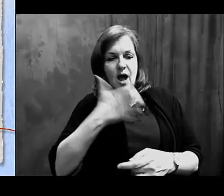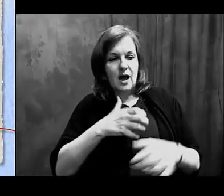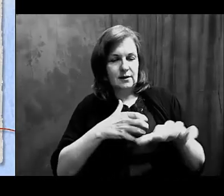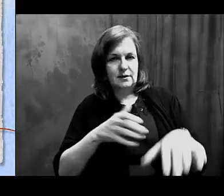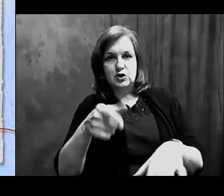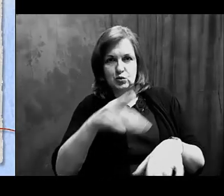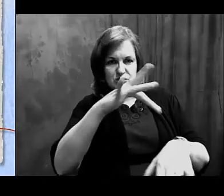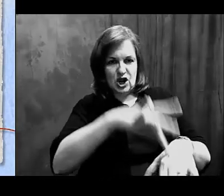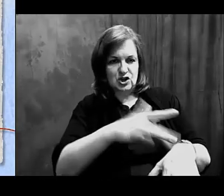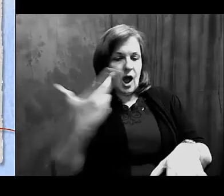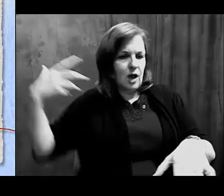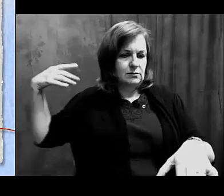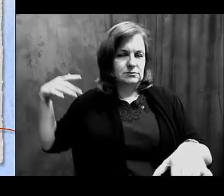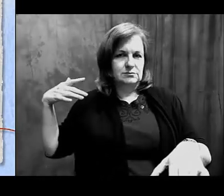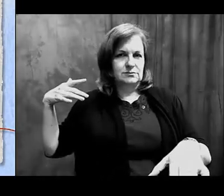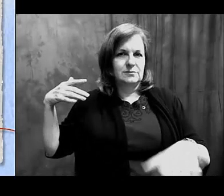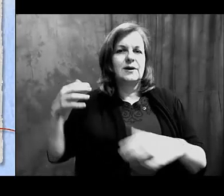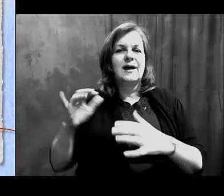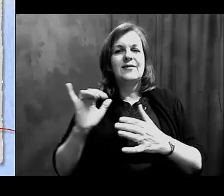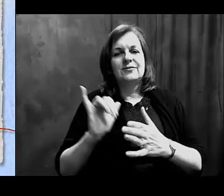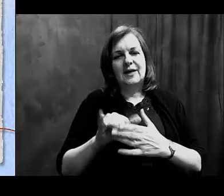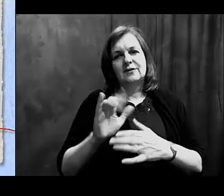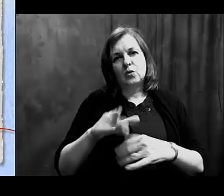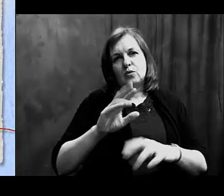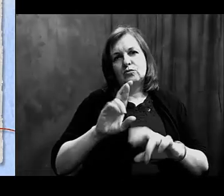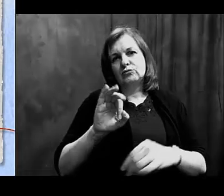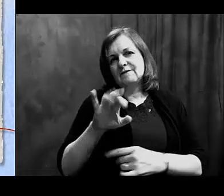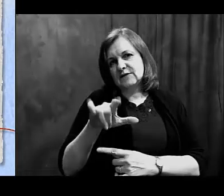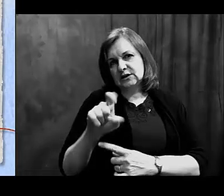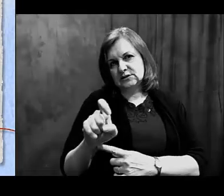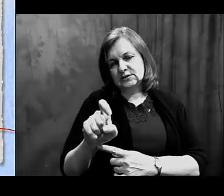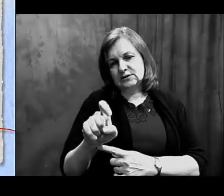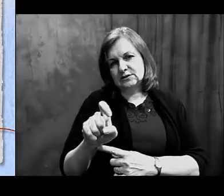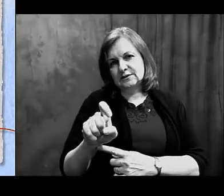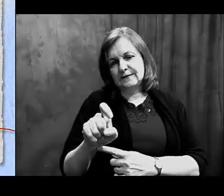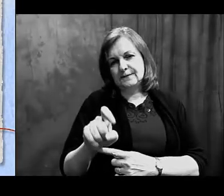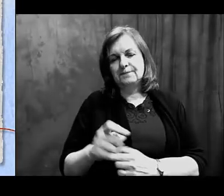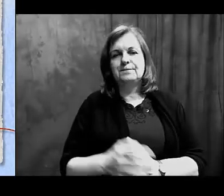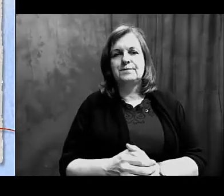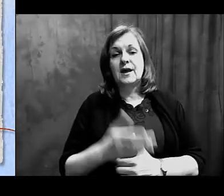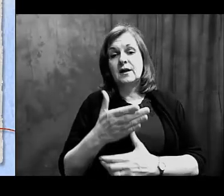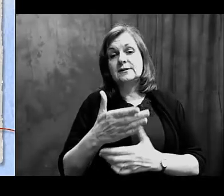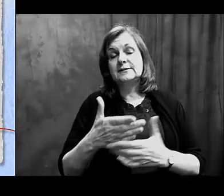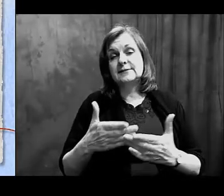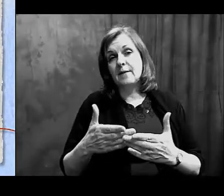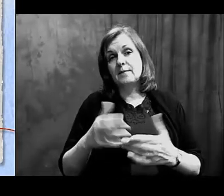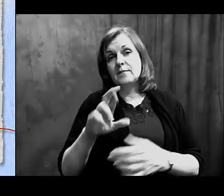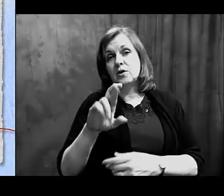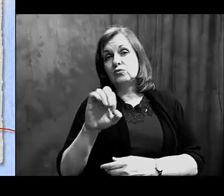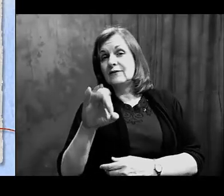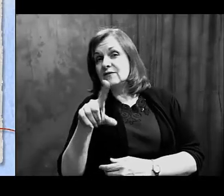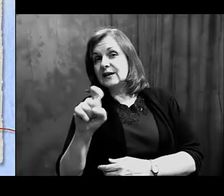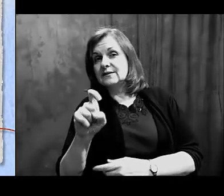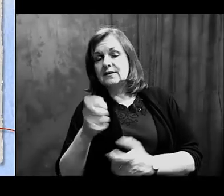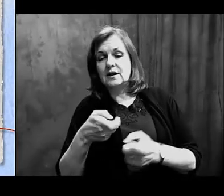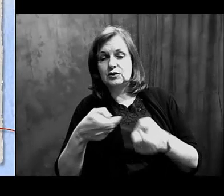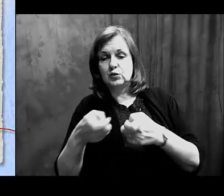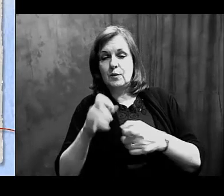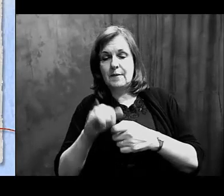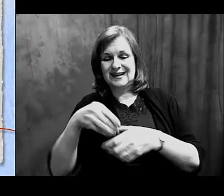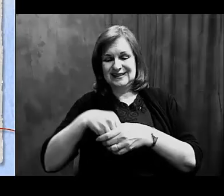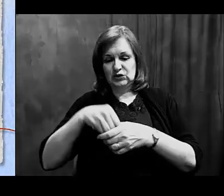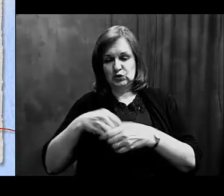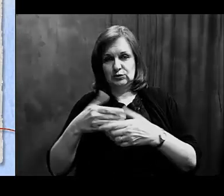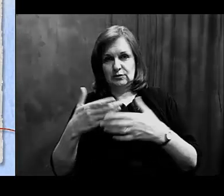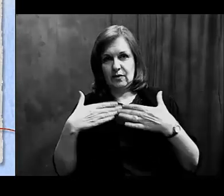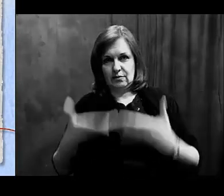something hot, you pull your arm back, all of these kinds of things, okay? Now, some of these are guided by internal influences.